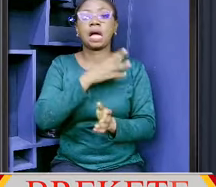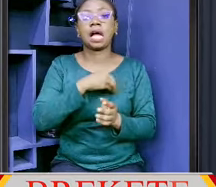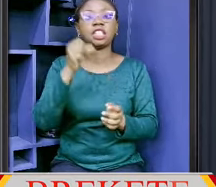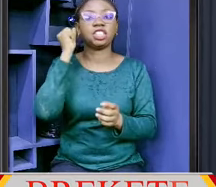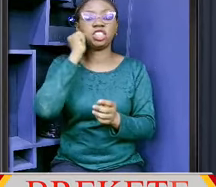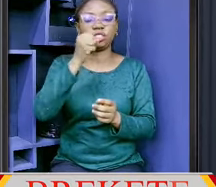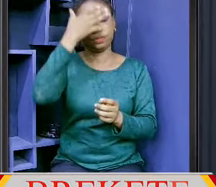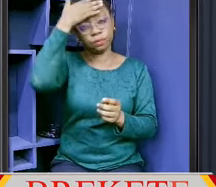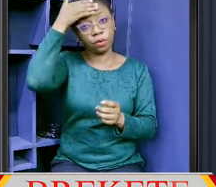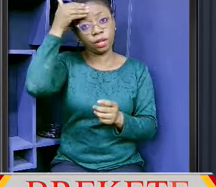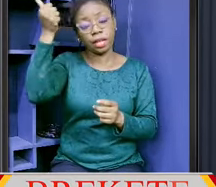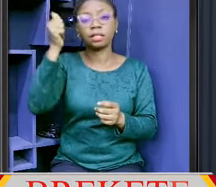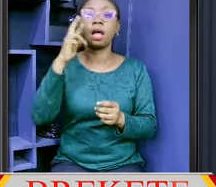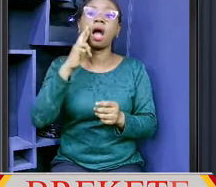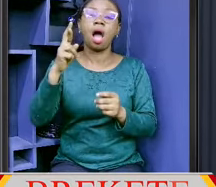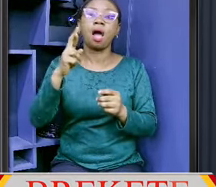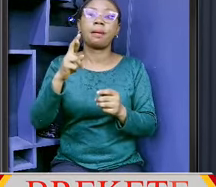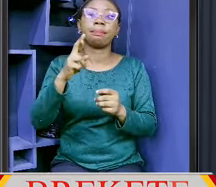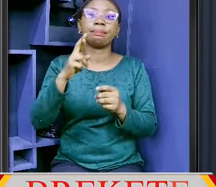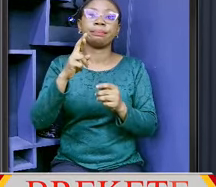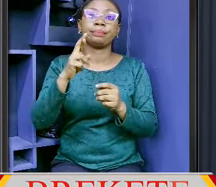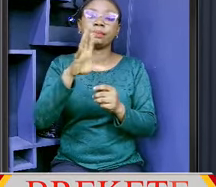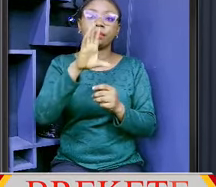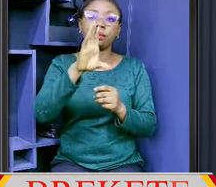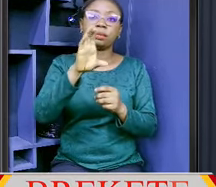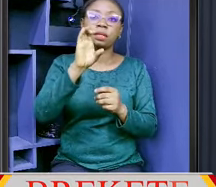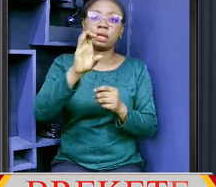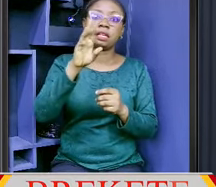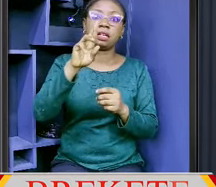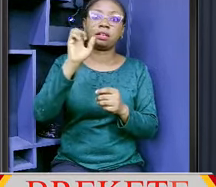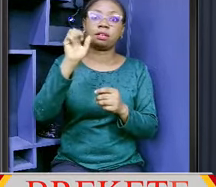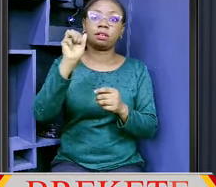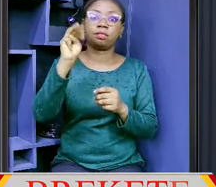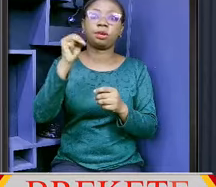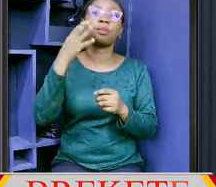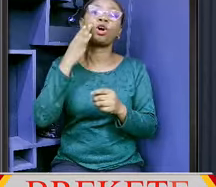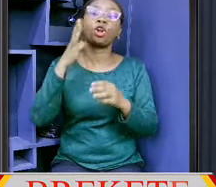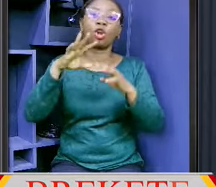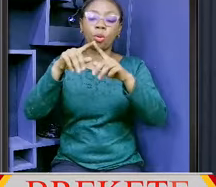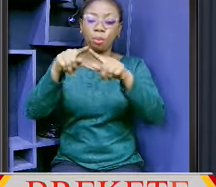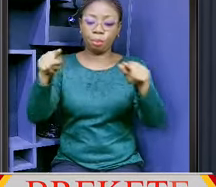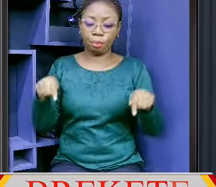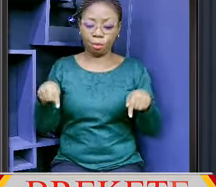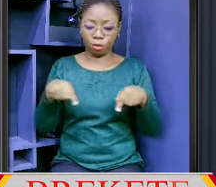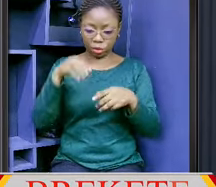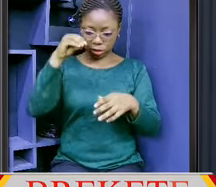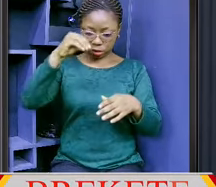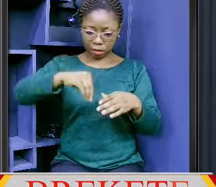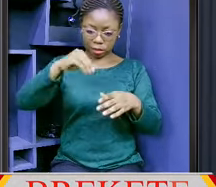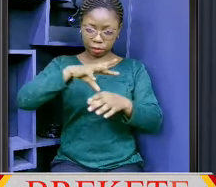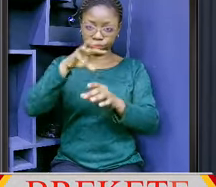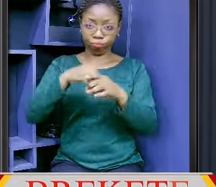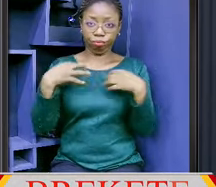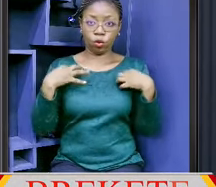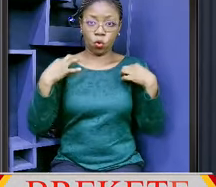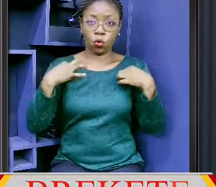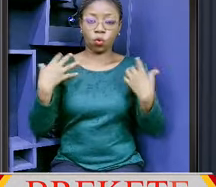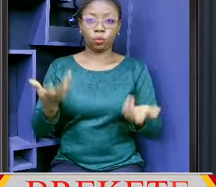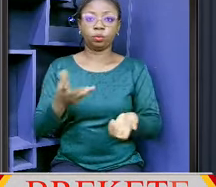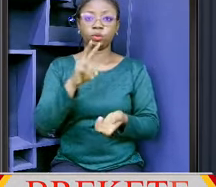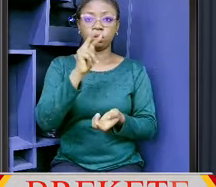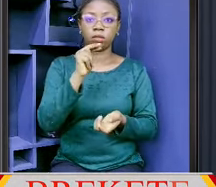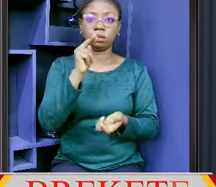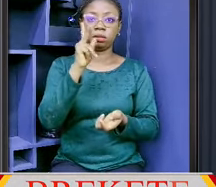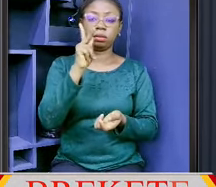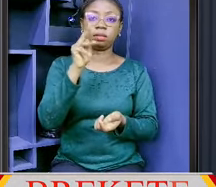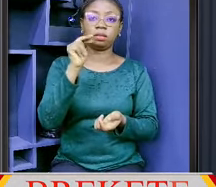2024, and she can't forget her cream-colored box. Way inside the box, clothes there inside, cutlery is there inside,